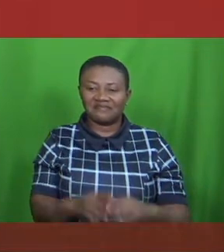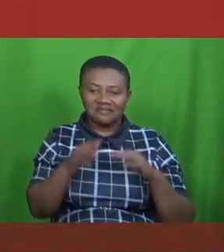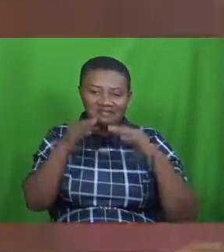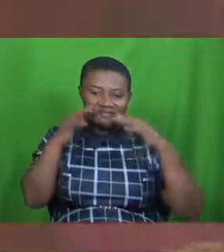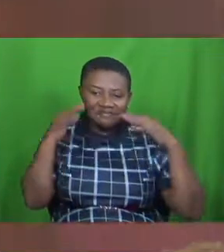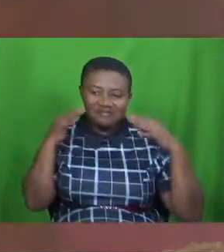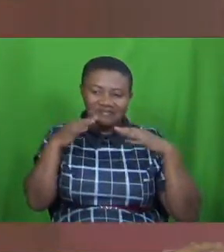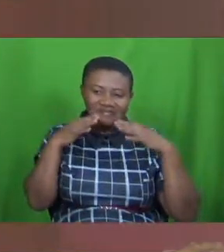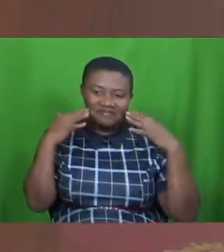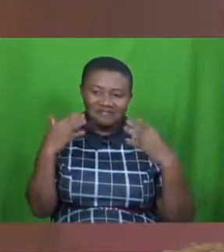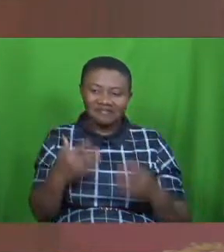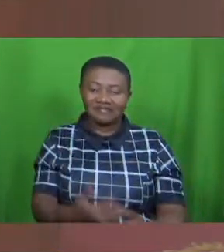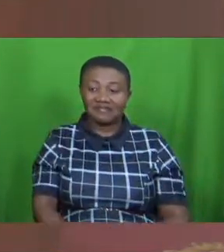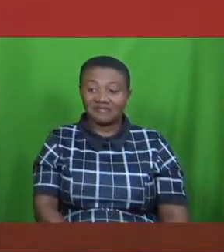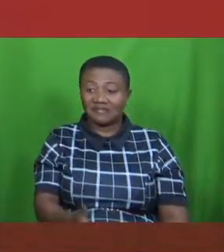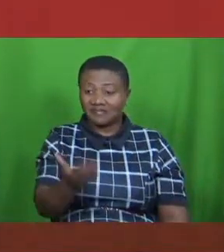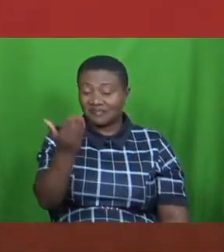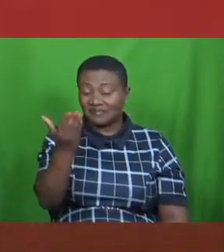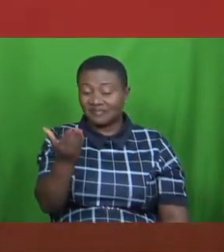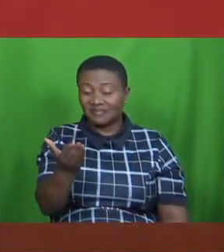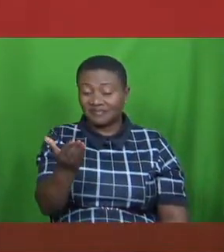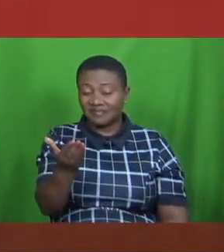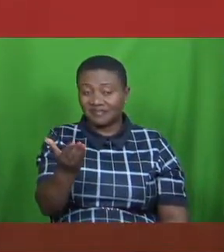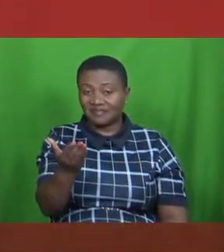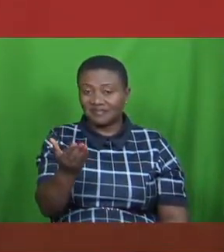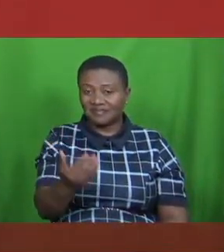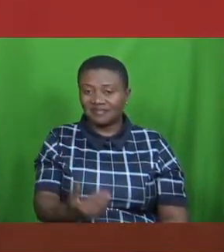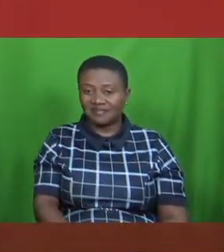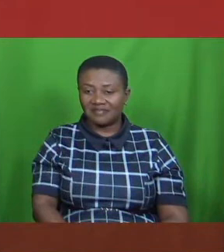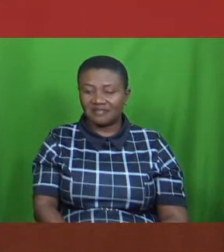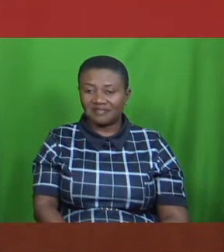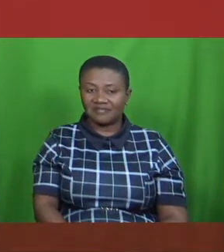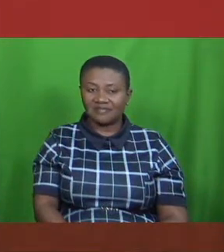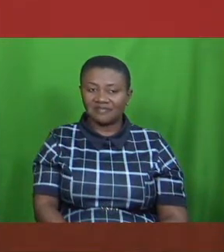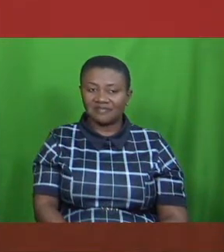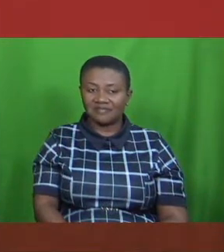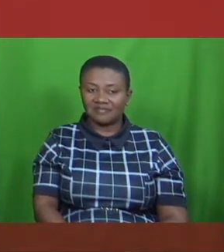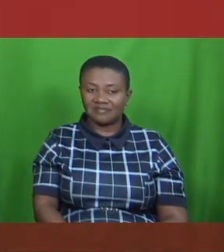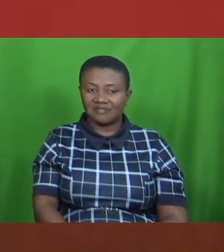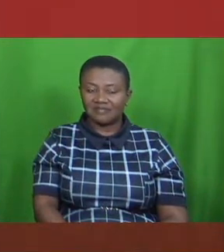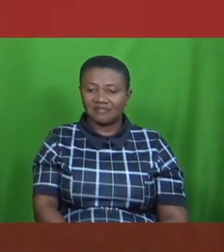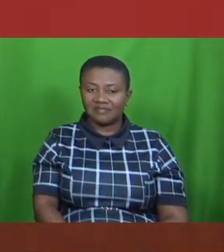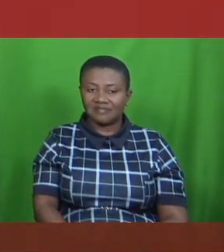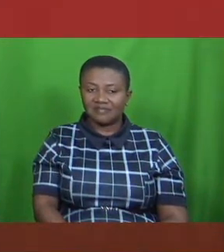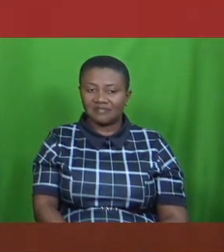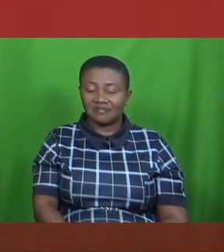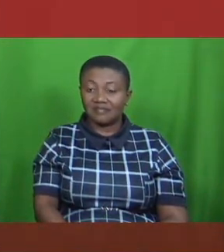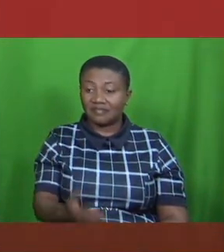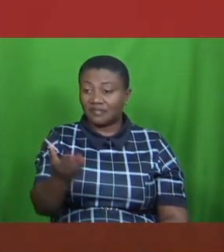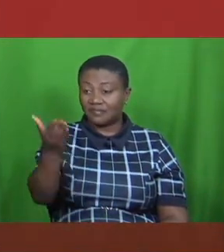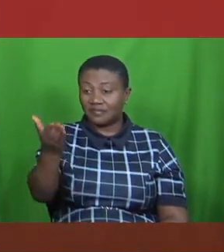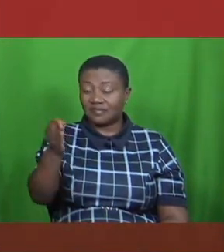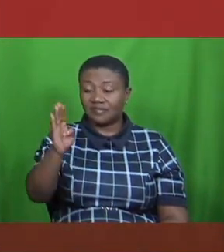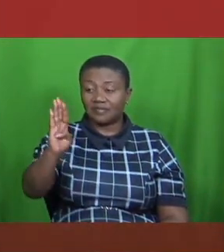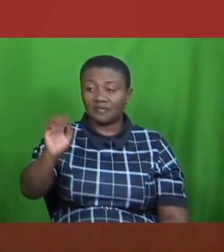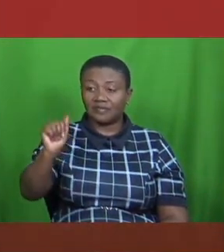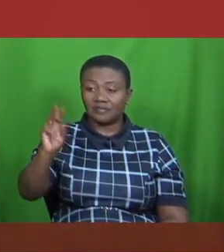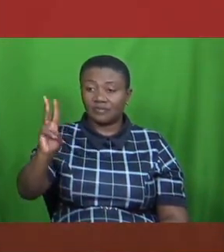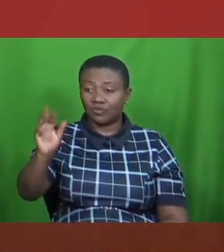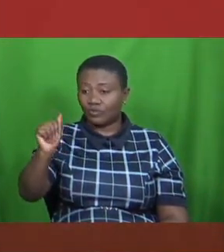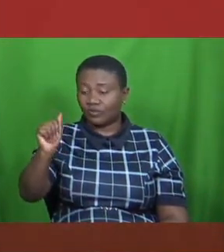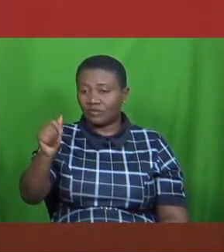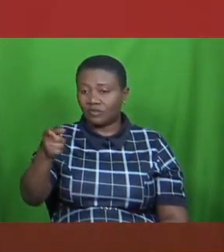Let me listen to Honorable Bauer. Thank you very much, Mr. Speaker. Mr. Speaker,